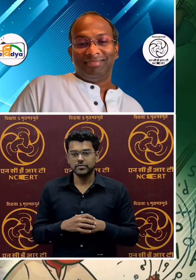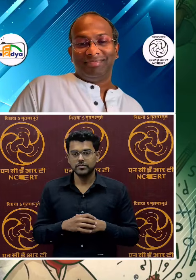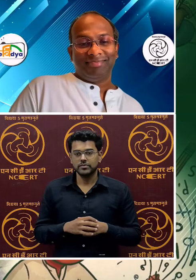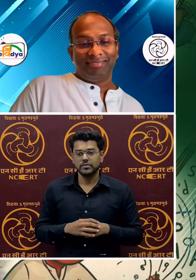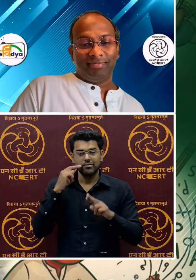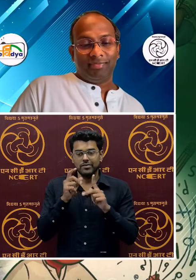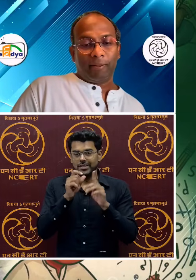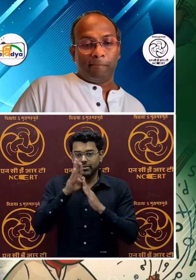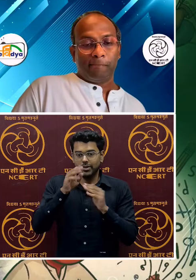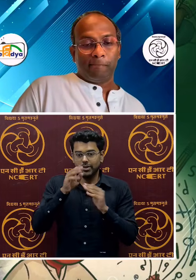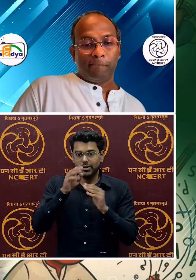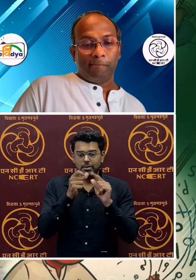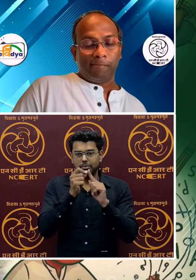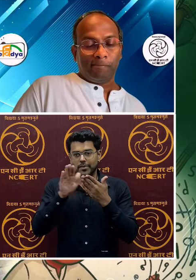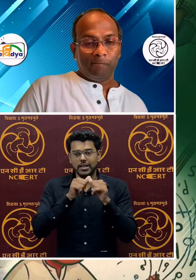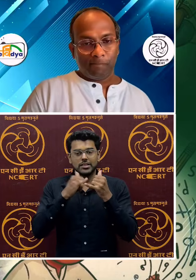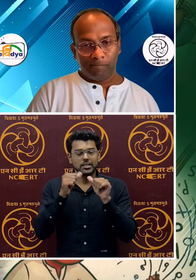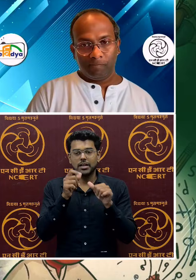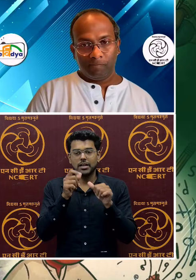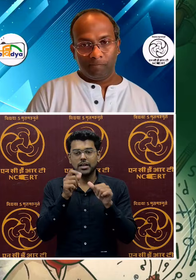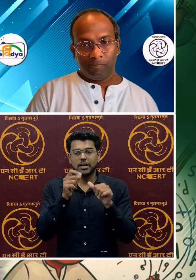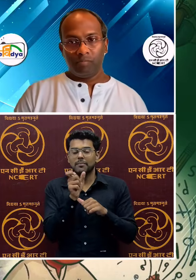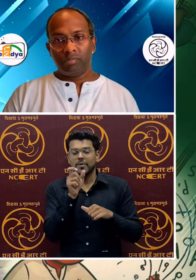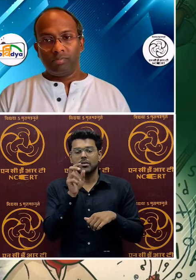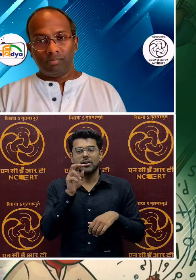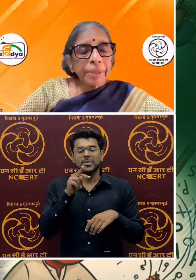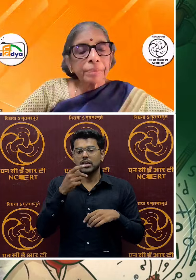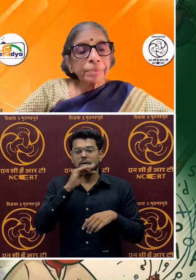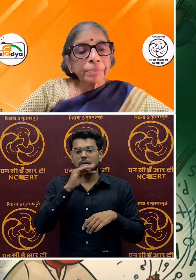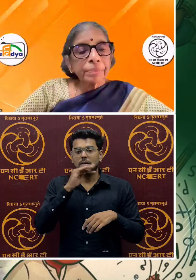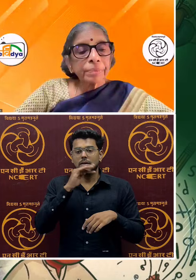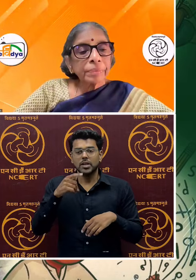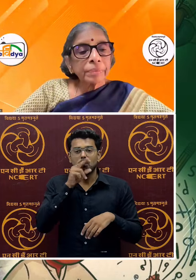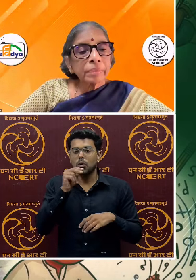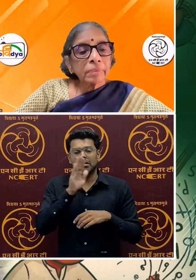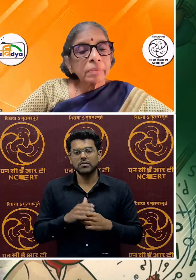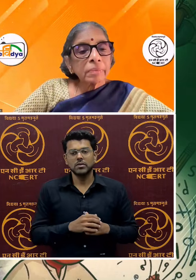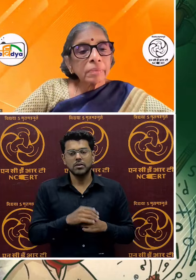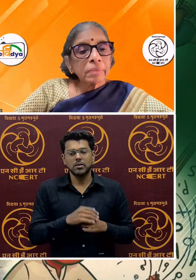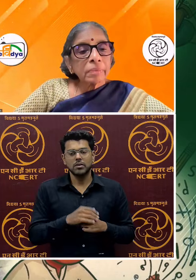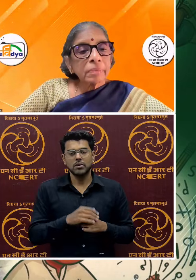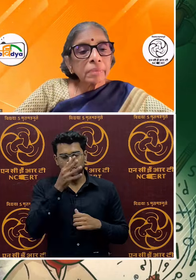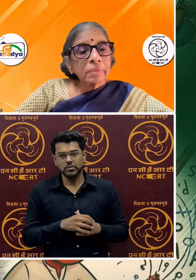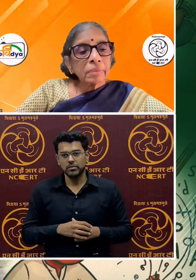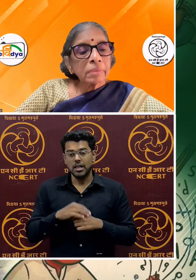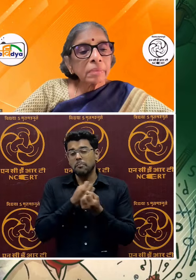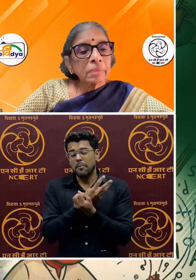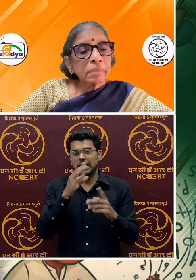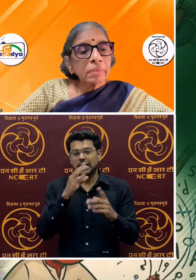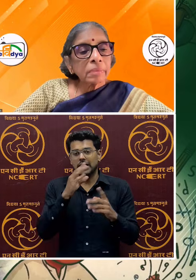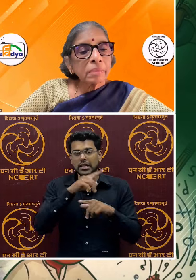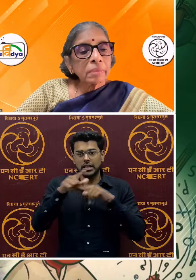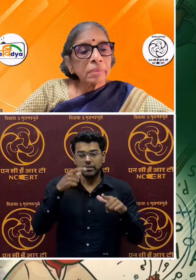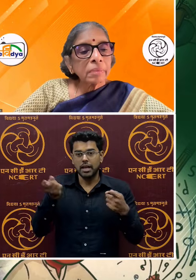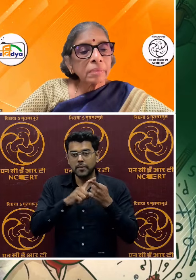It's a myth. aphasia means the child cannot speak. Myth or a fact? It's a myth. Myth. Multilingualism